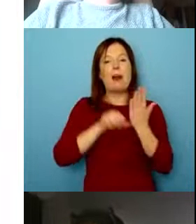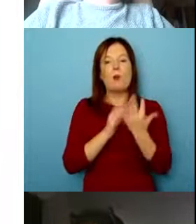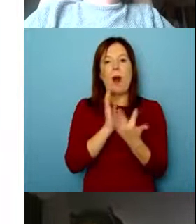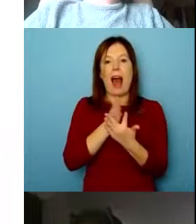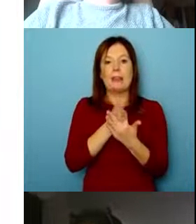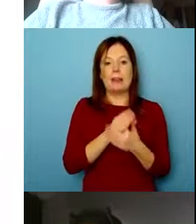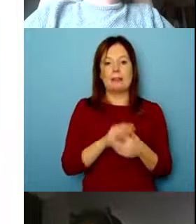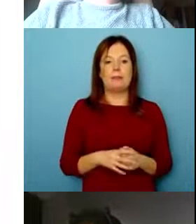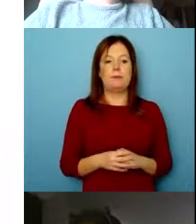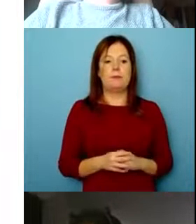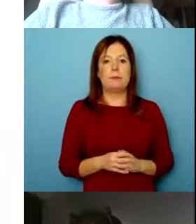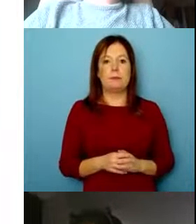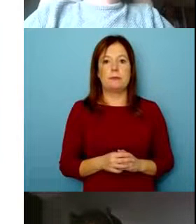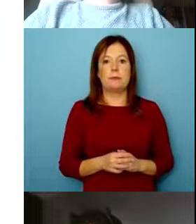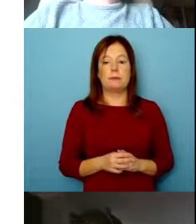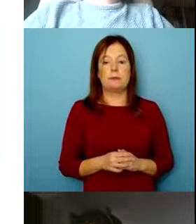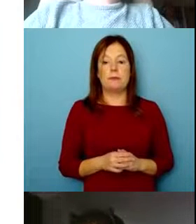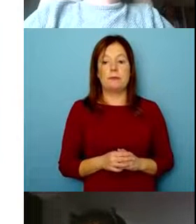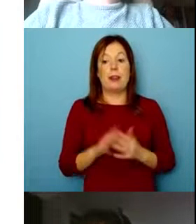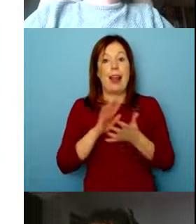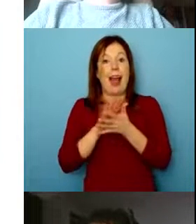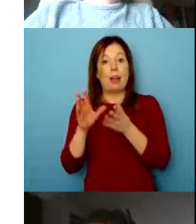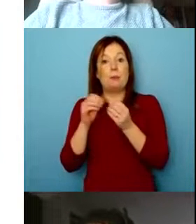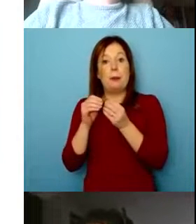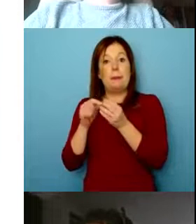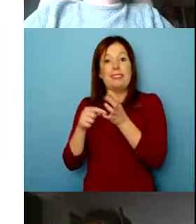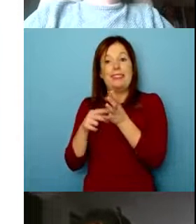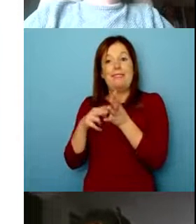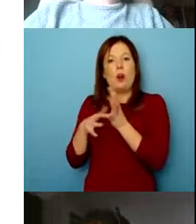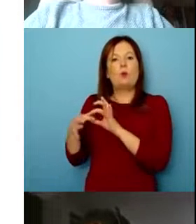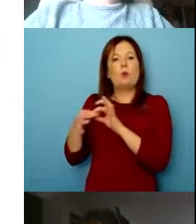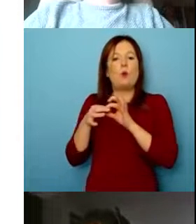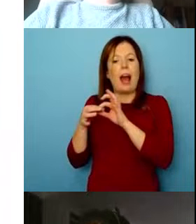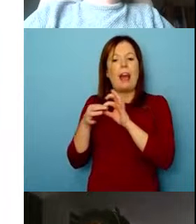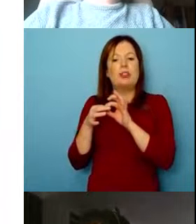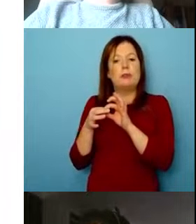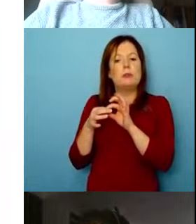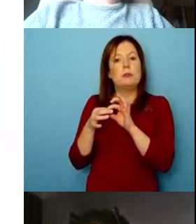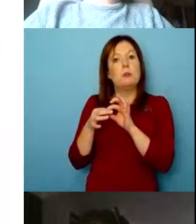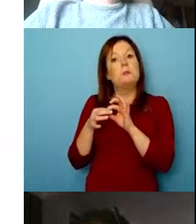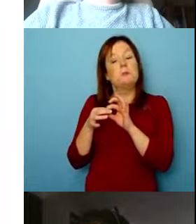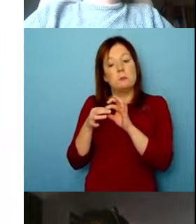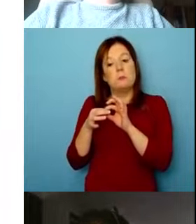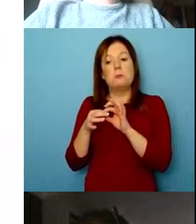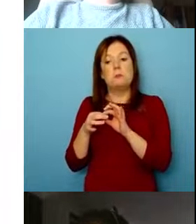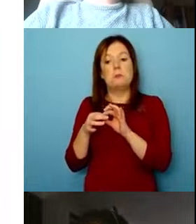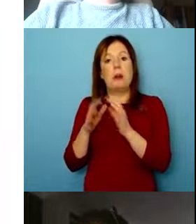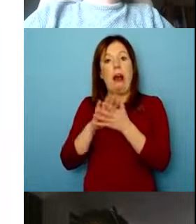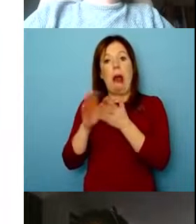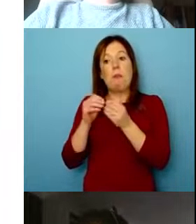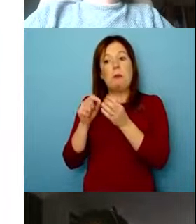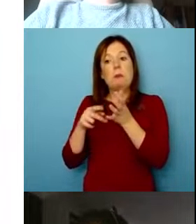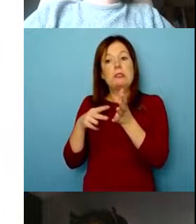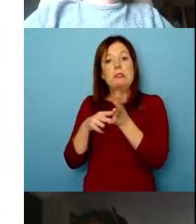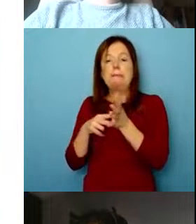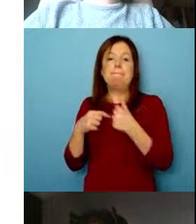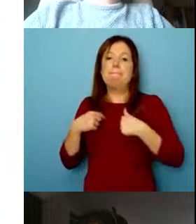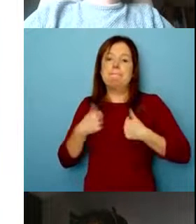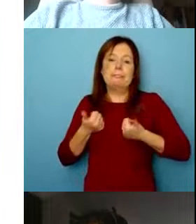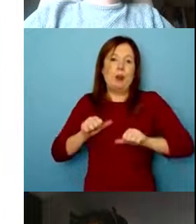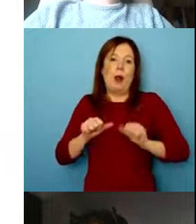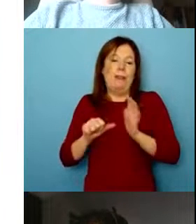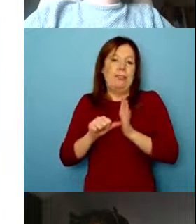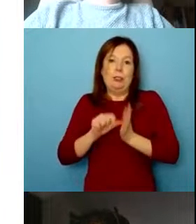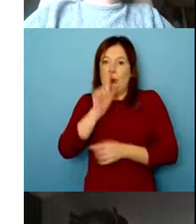When we analysed this in the HBB TV Association, it was deemed that this isn't a problem that HBB TV can solve.